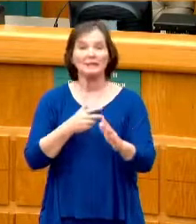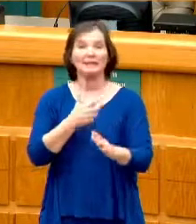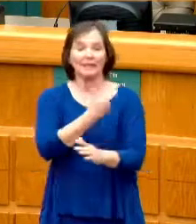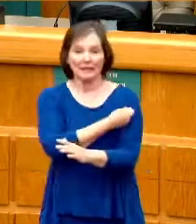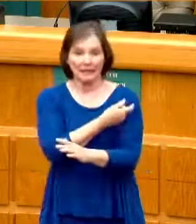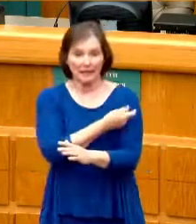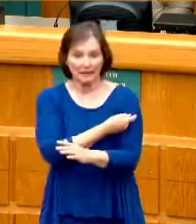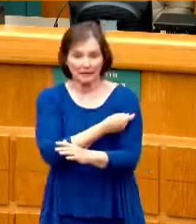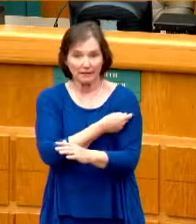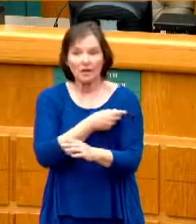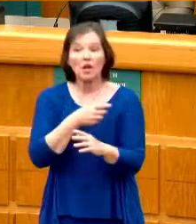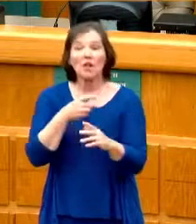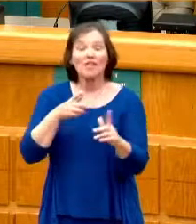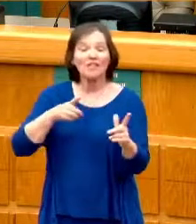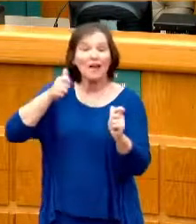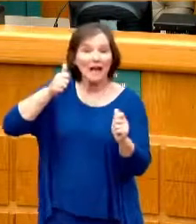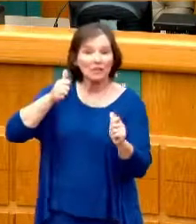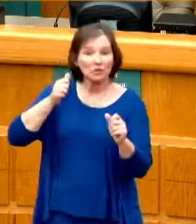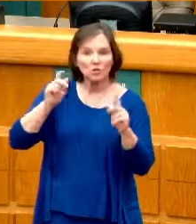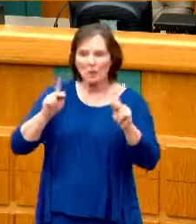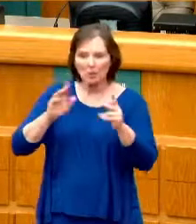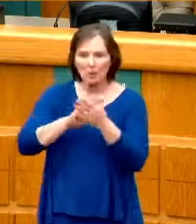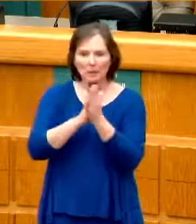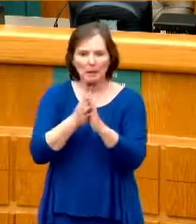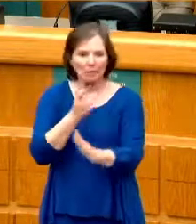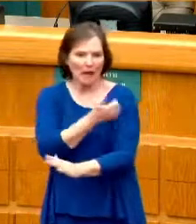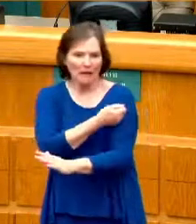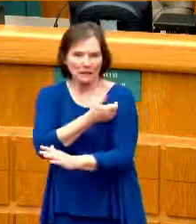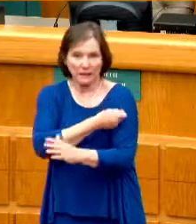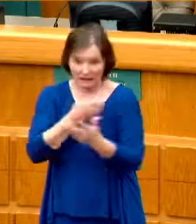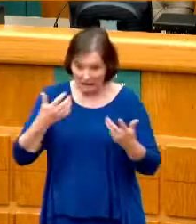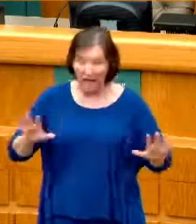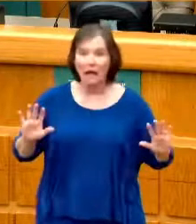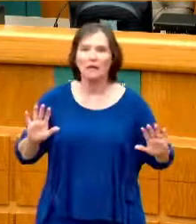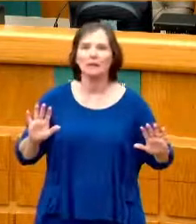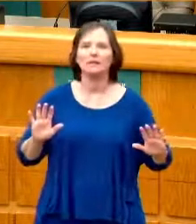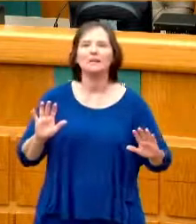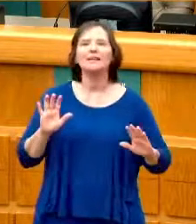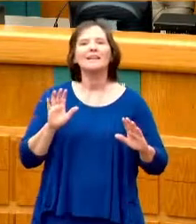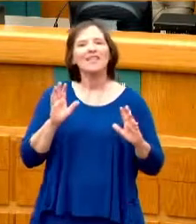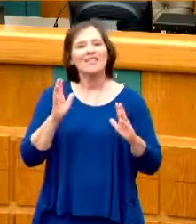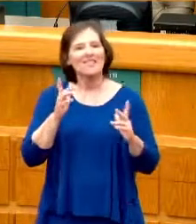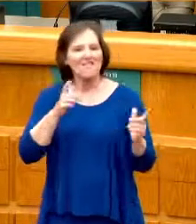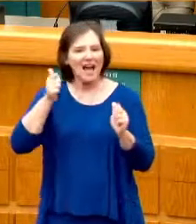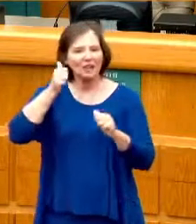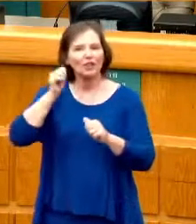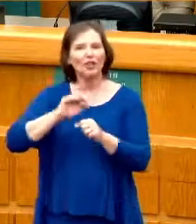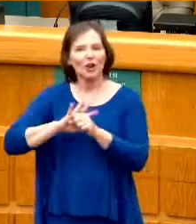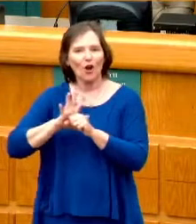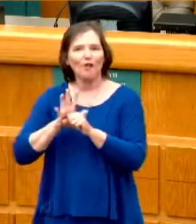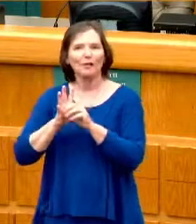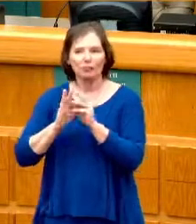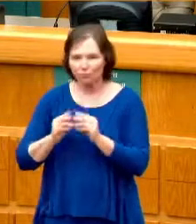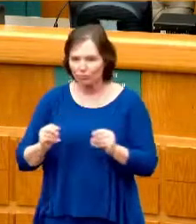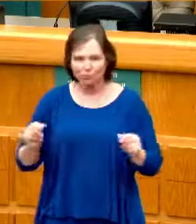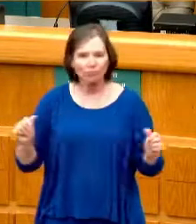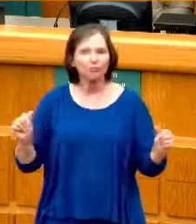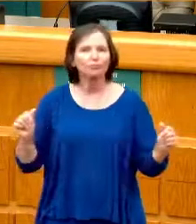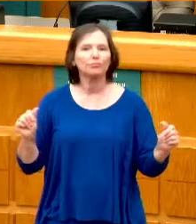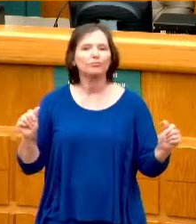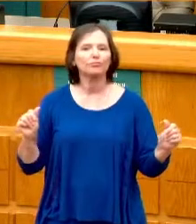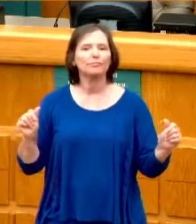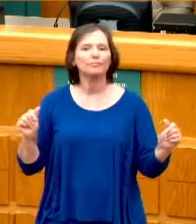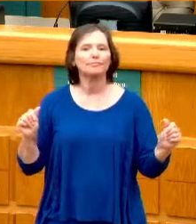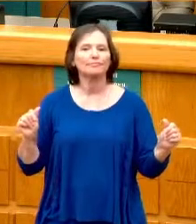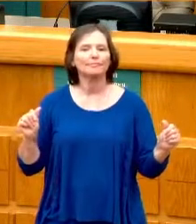the closer to herd immunity we will be, and we will all be better off for it. Now we will pause for a brief Spanish translation and hear from